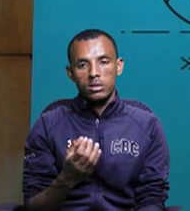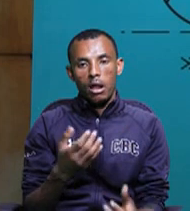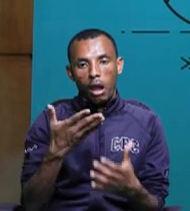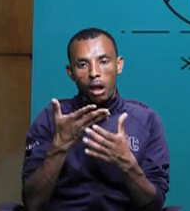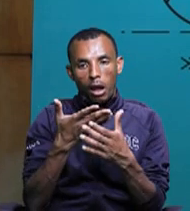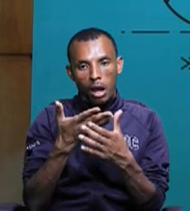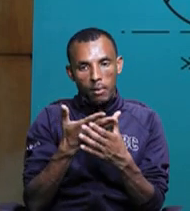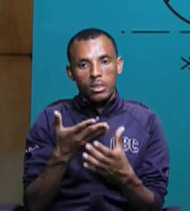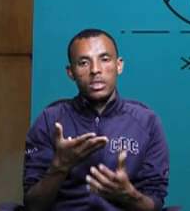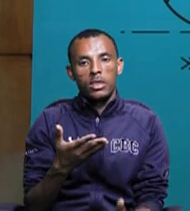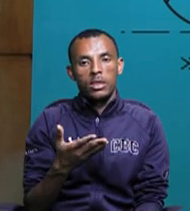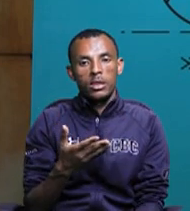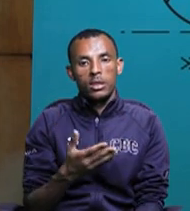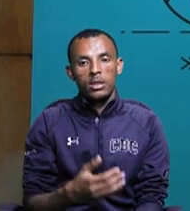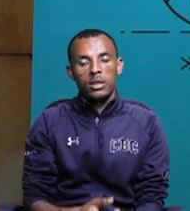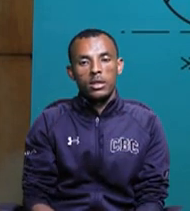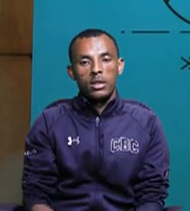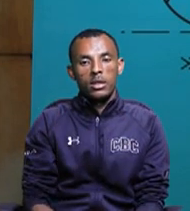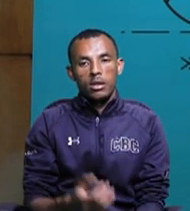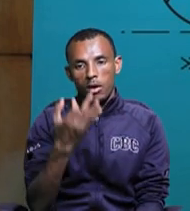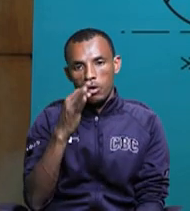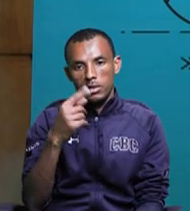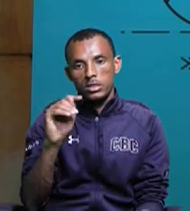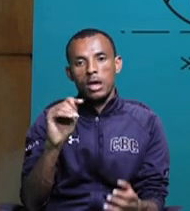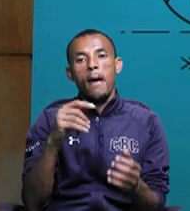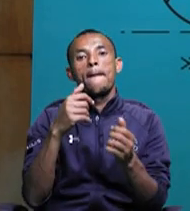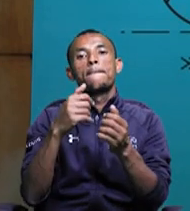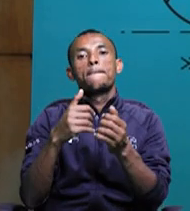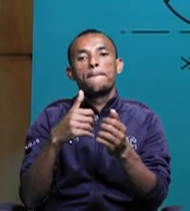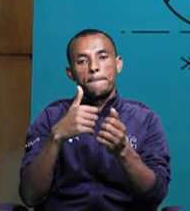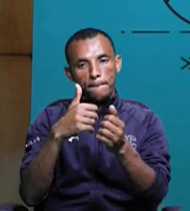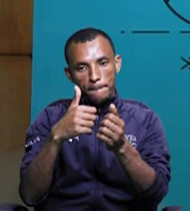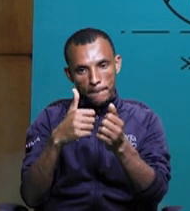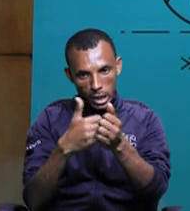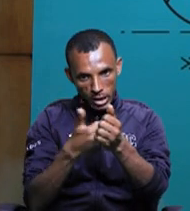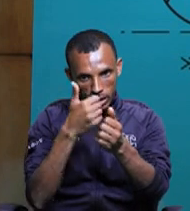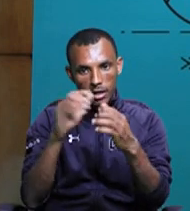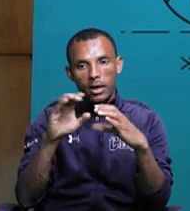limit of the preceding class.